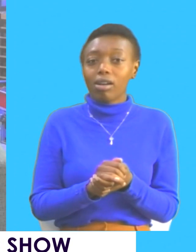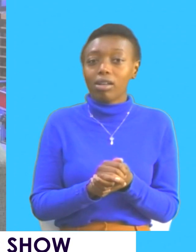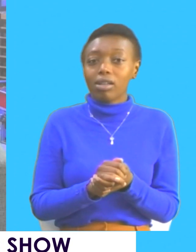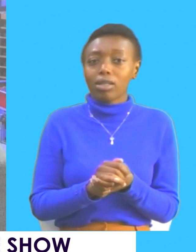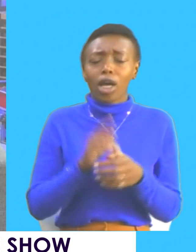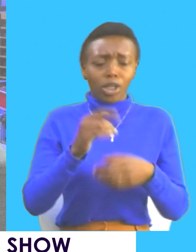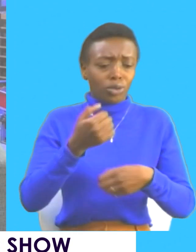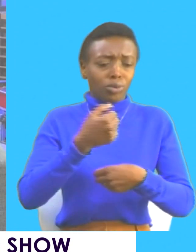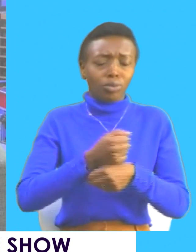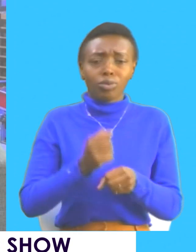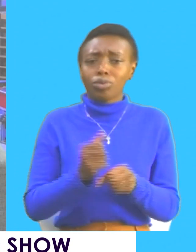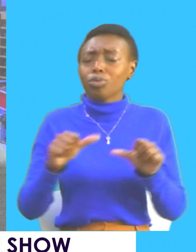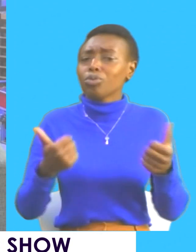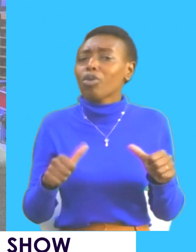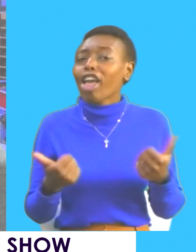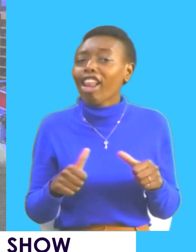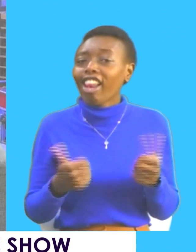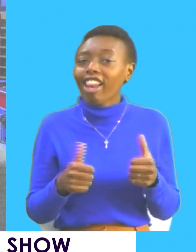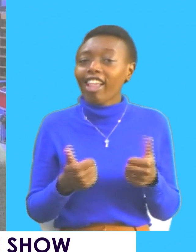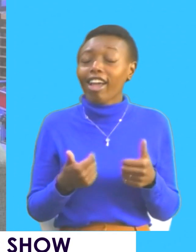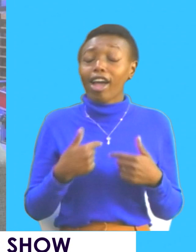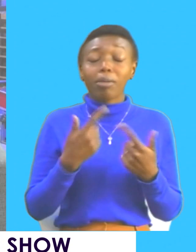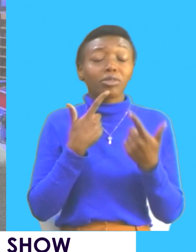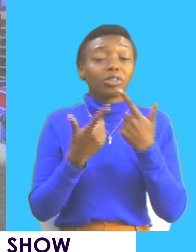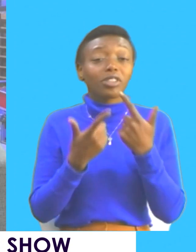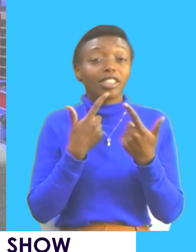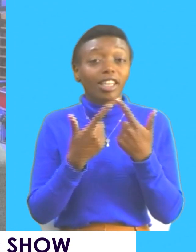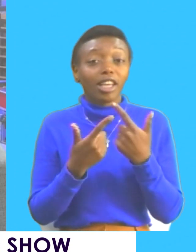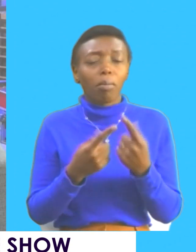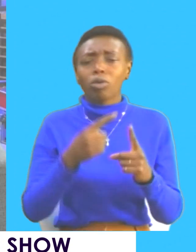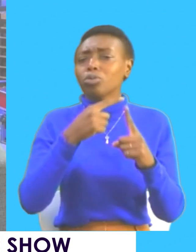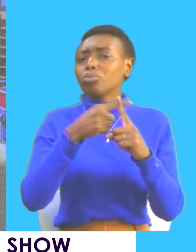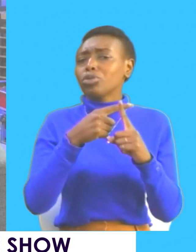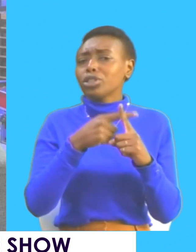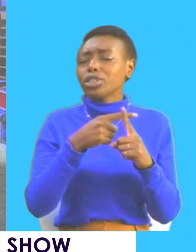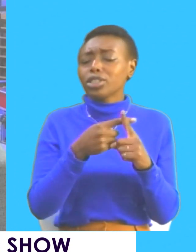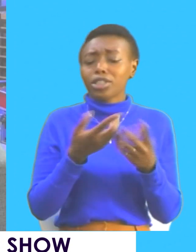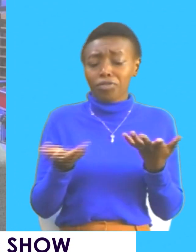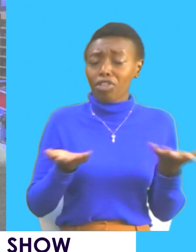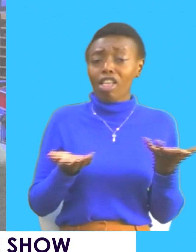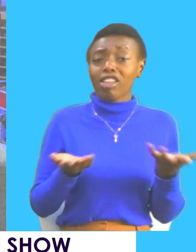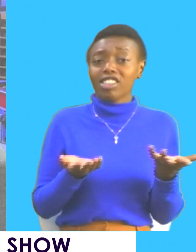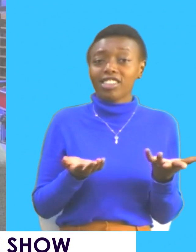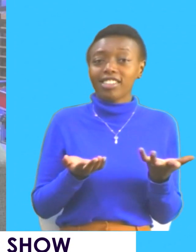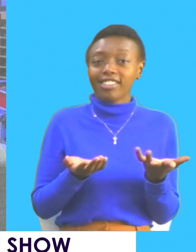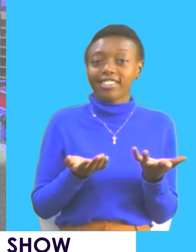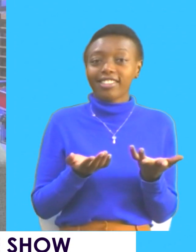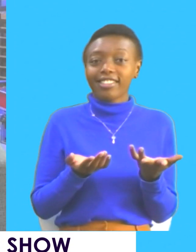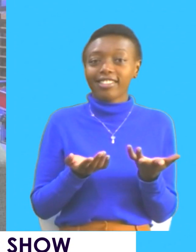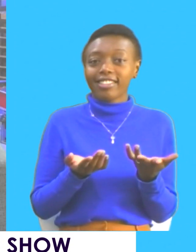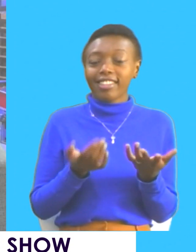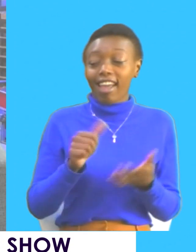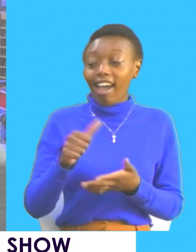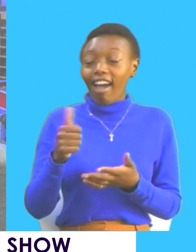it so well. And I'm talking about positive things here, not negativities. There is something that when you